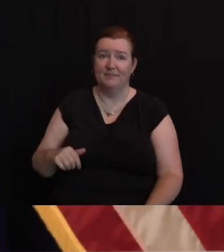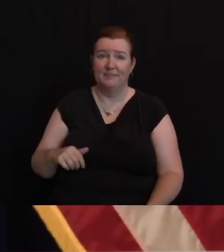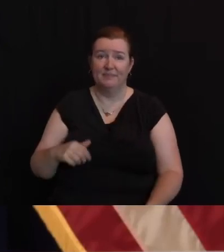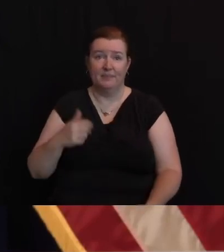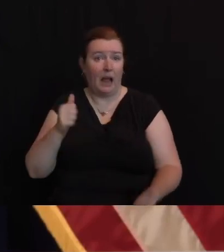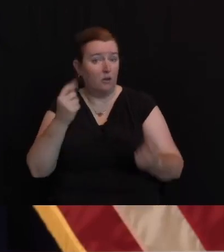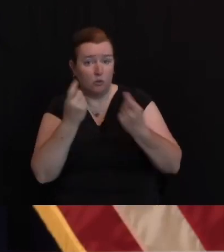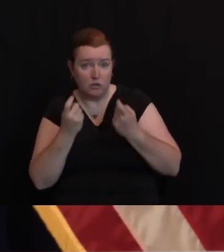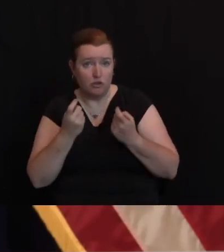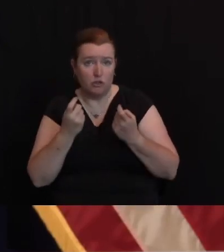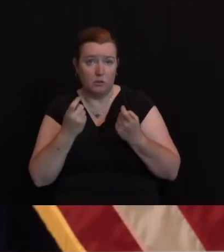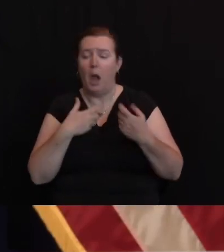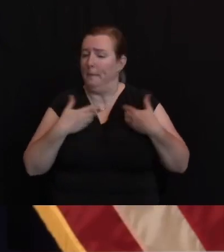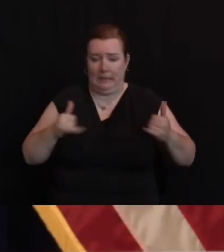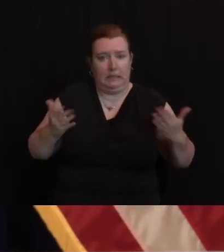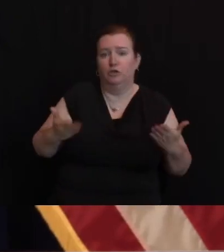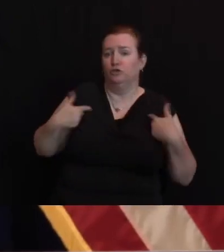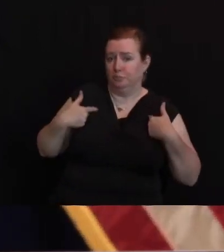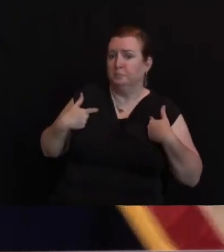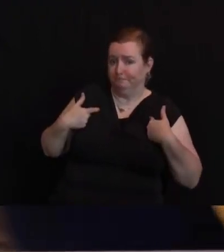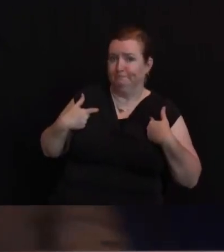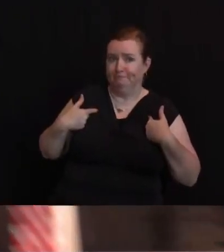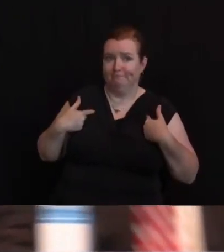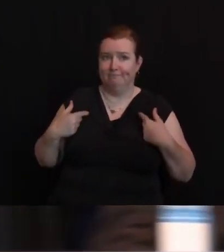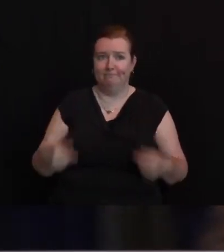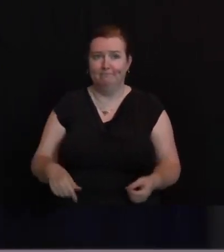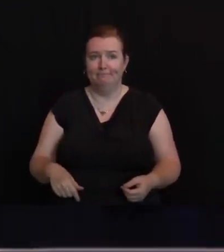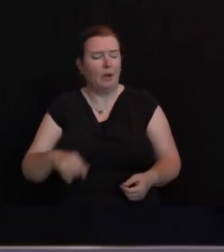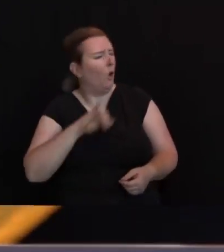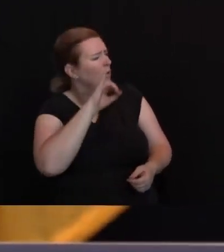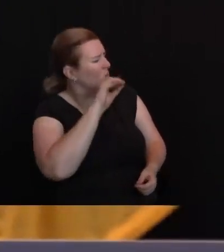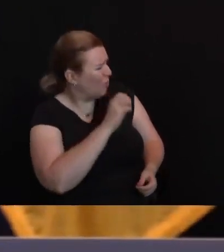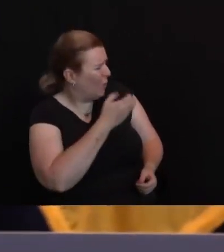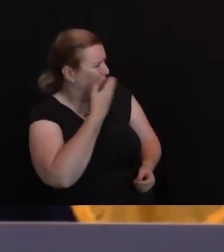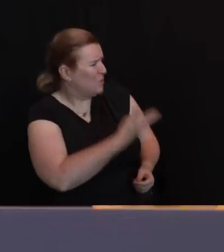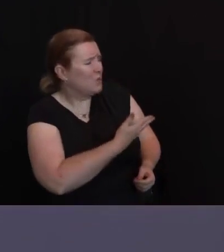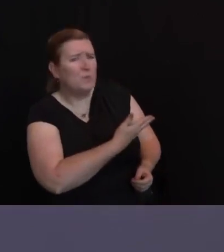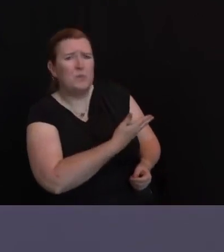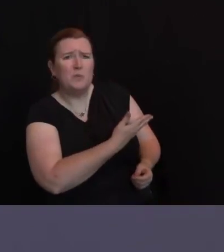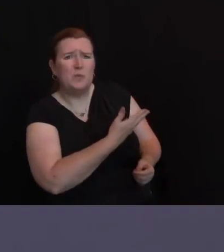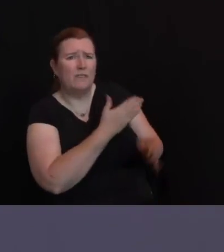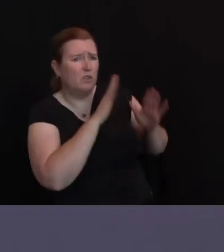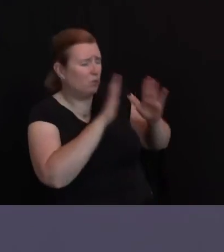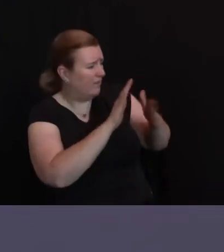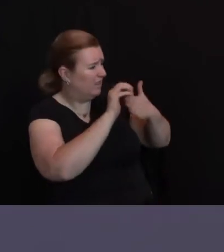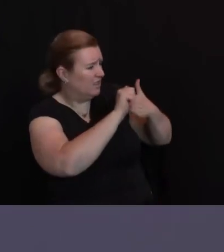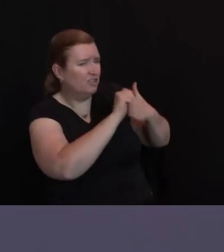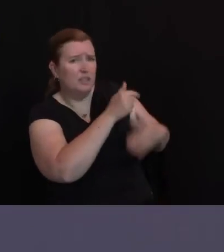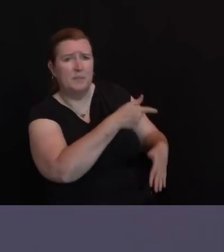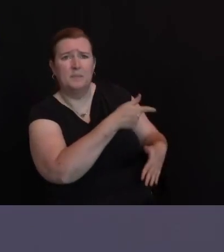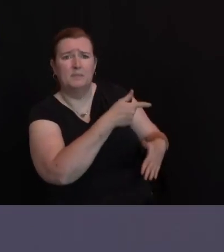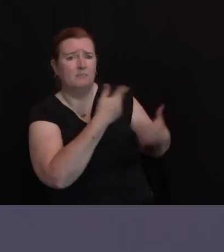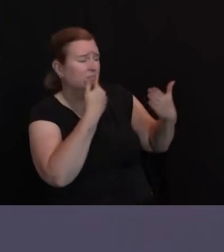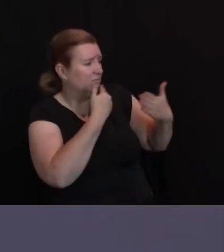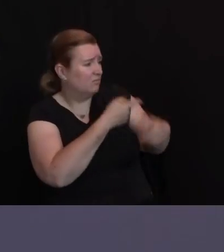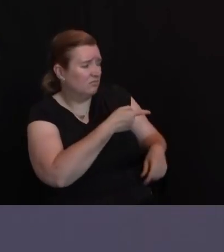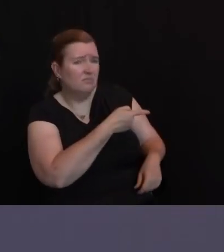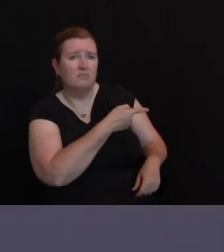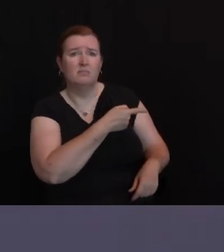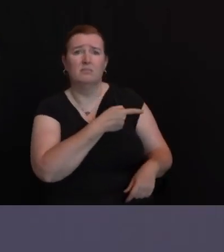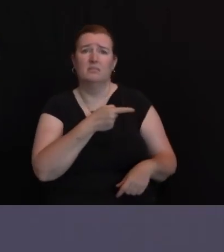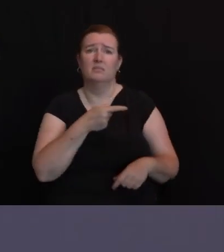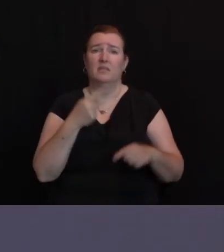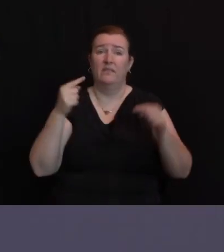later, certainly. Joe, thank you. Deep appreciation for your leadership during this storm and